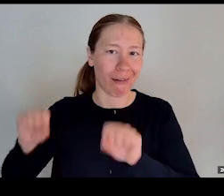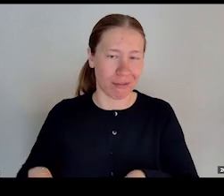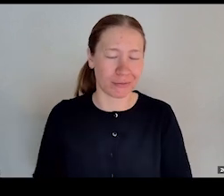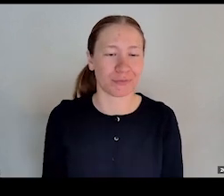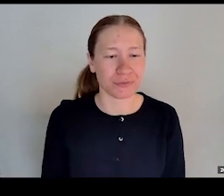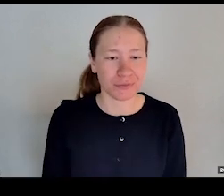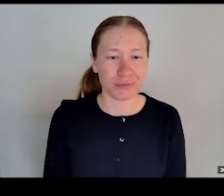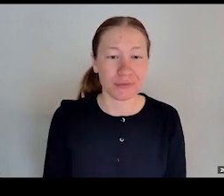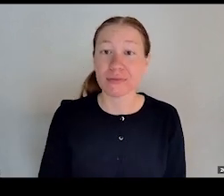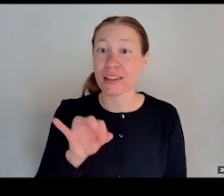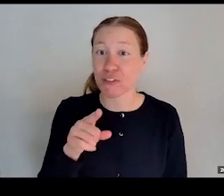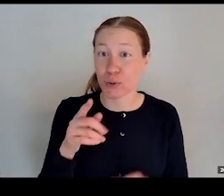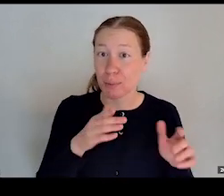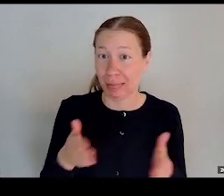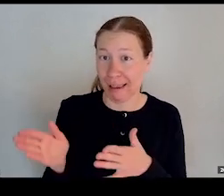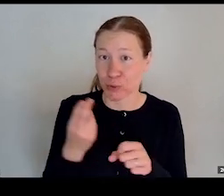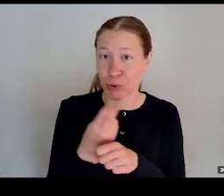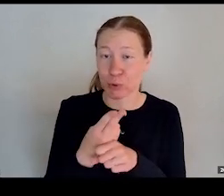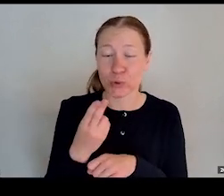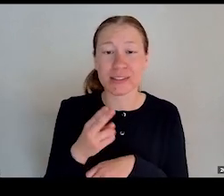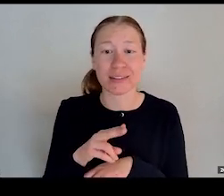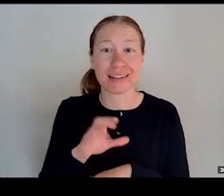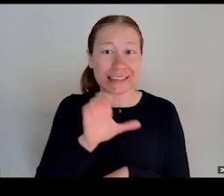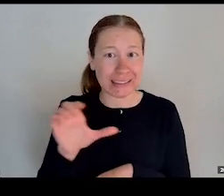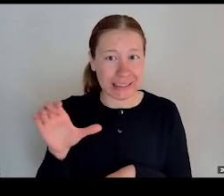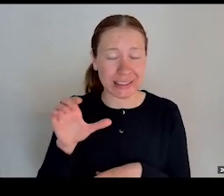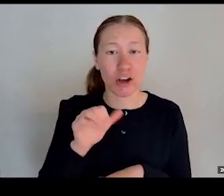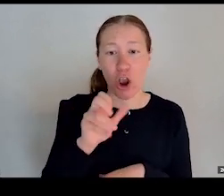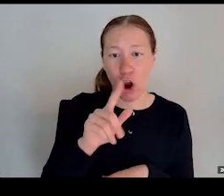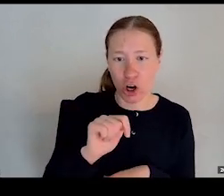If you're going to be using real-time captioning or interpretation,